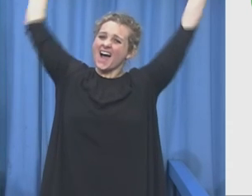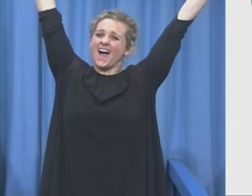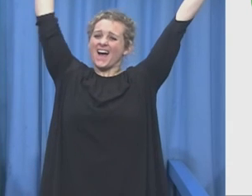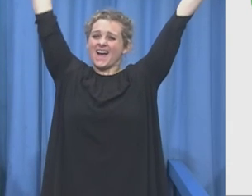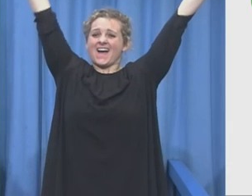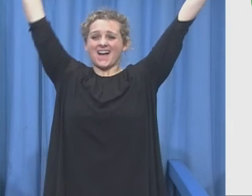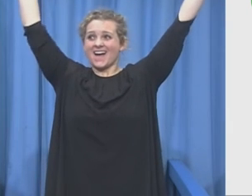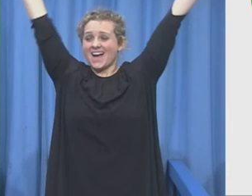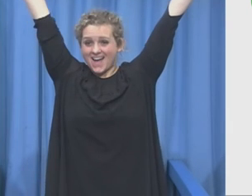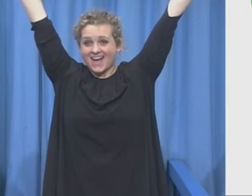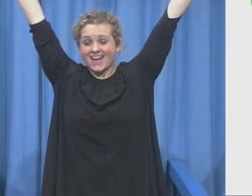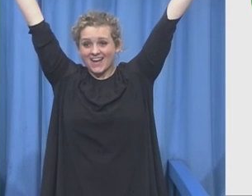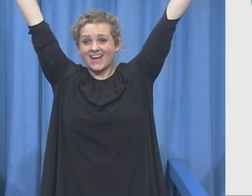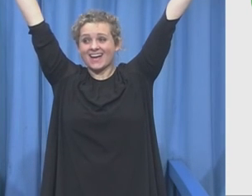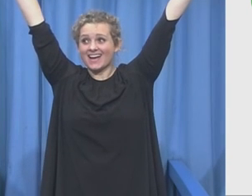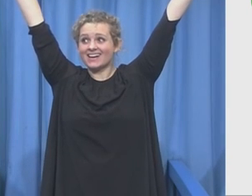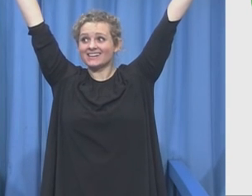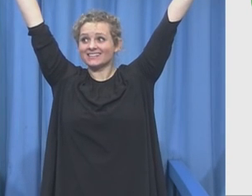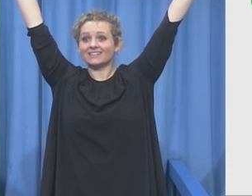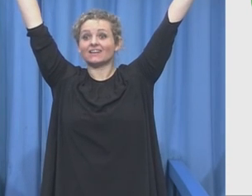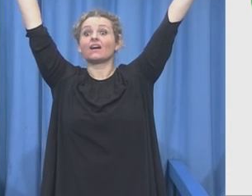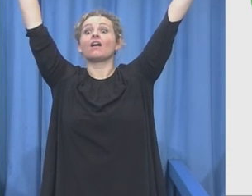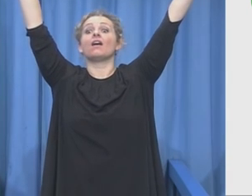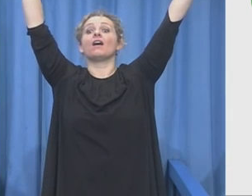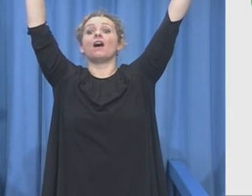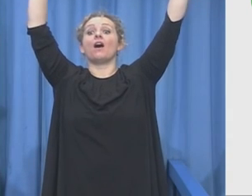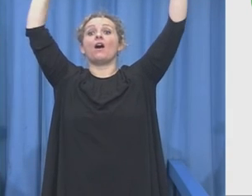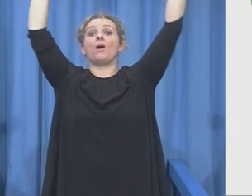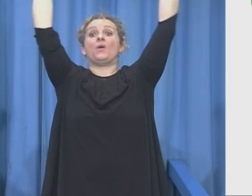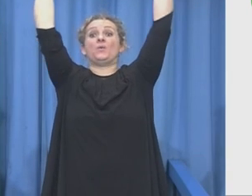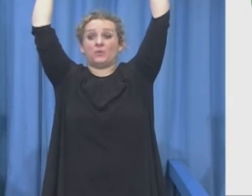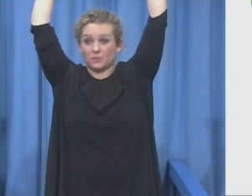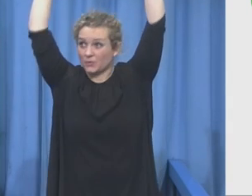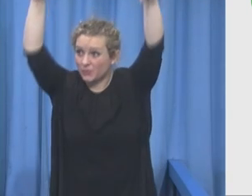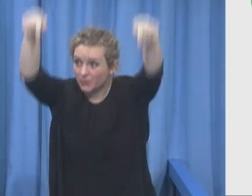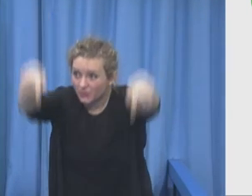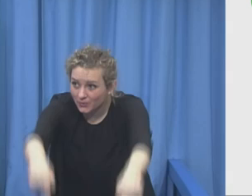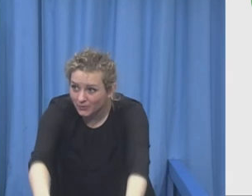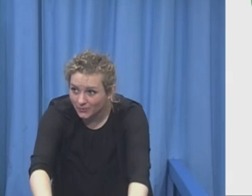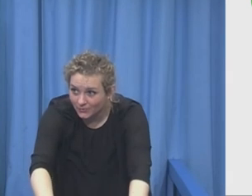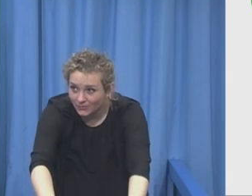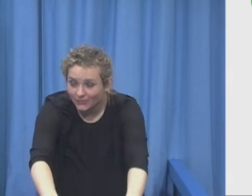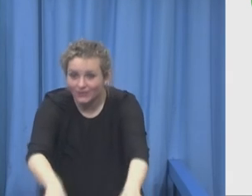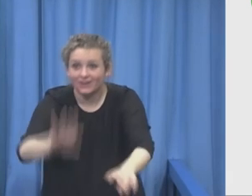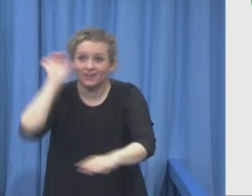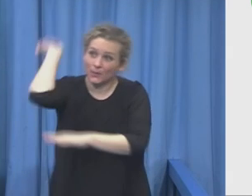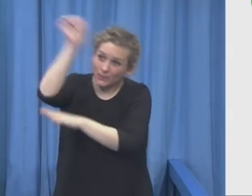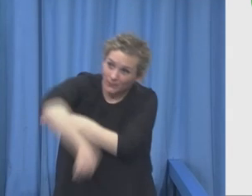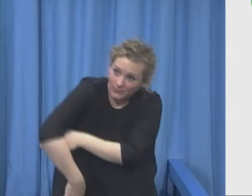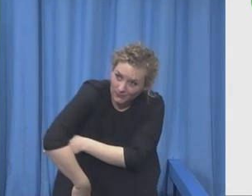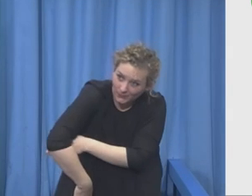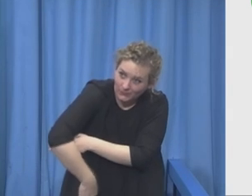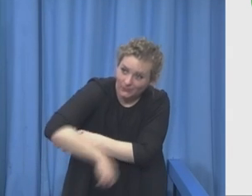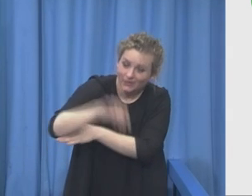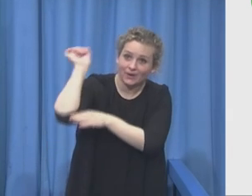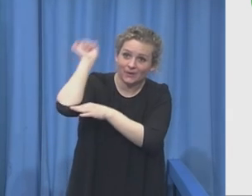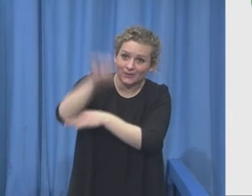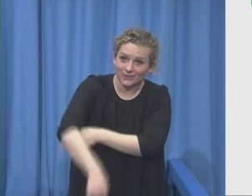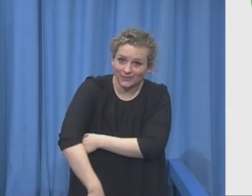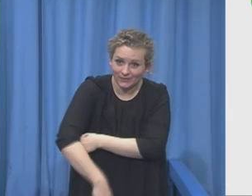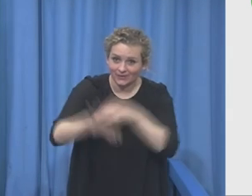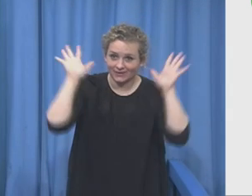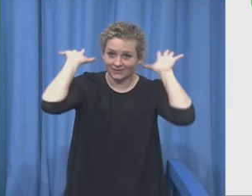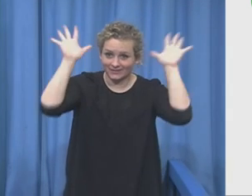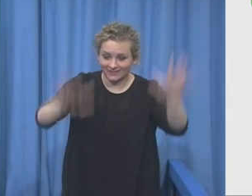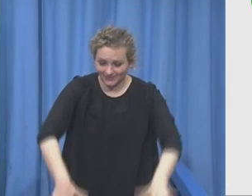long. Breathe in completely and breathe out completely. If you make sure you have some space in front of you.